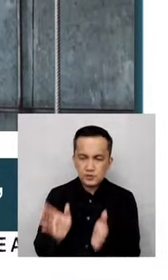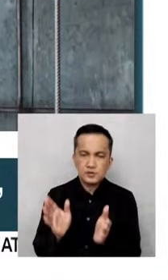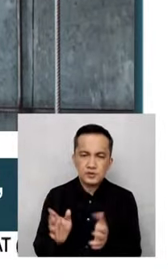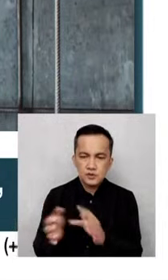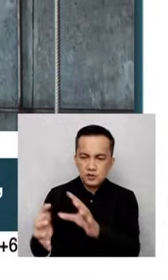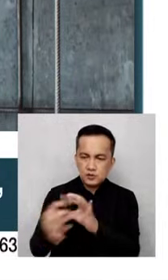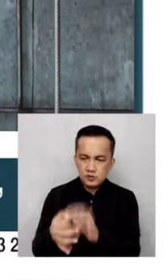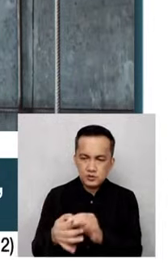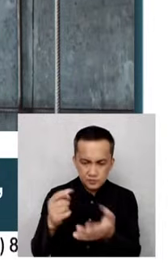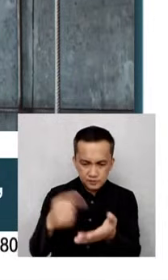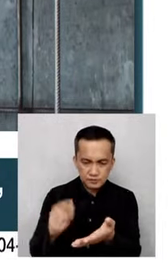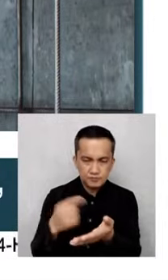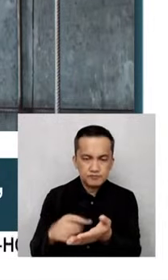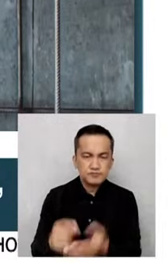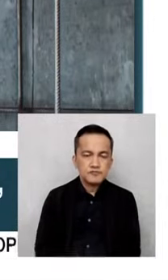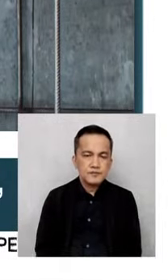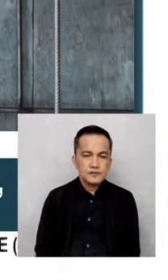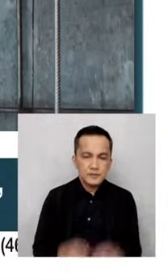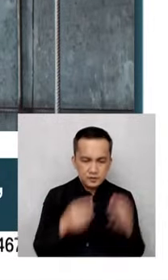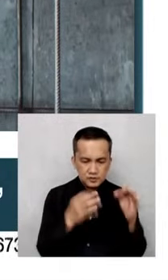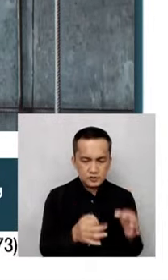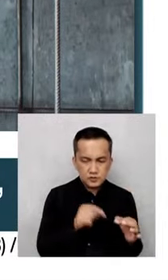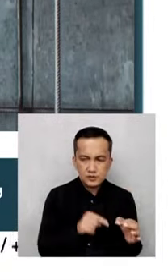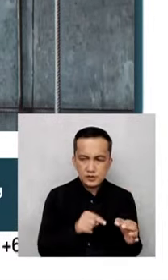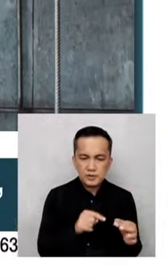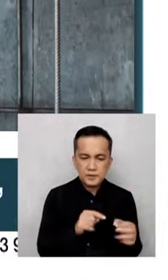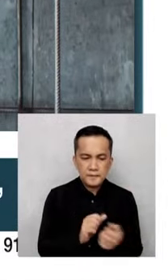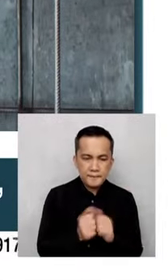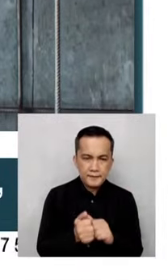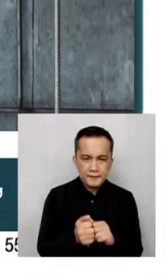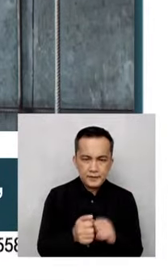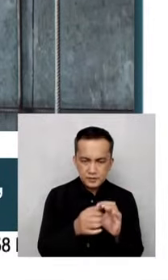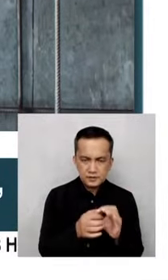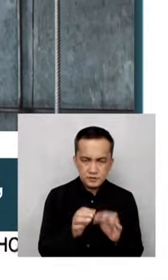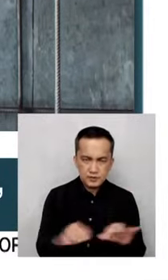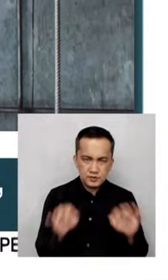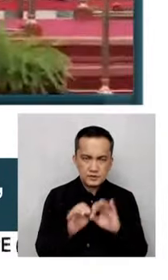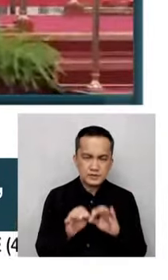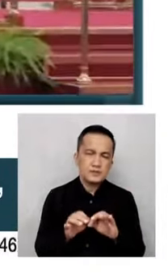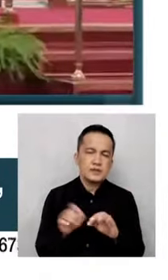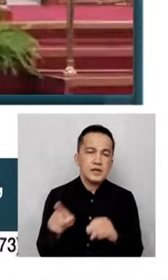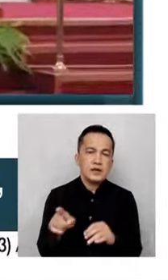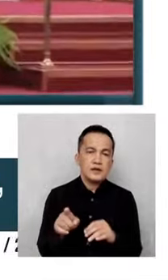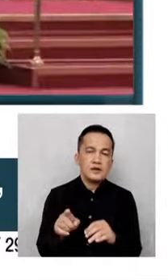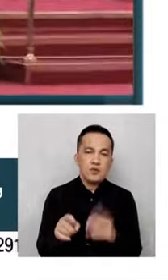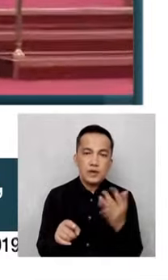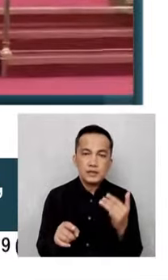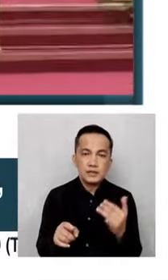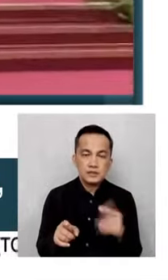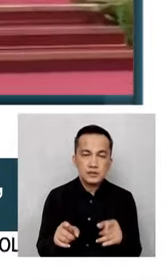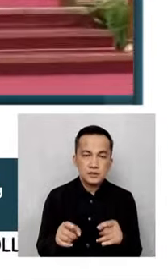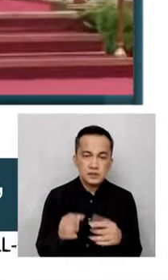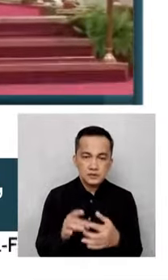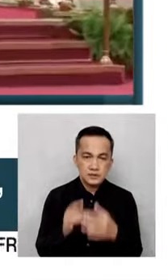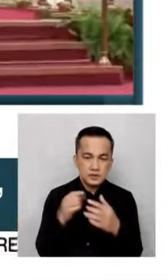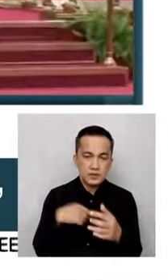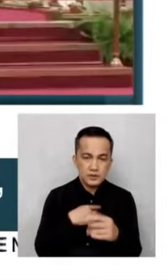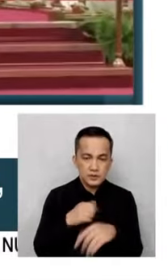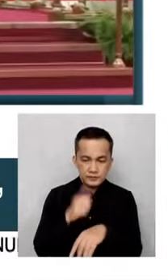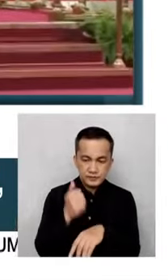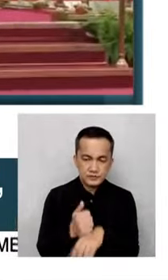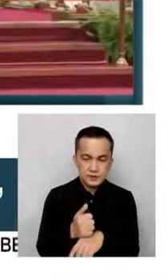exploration, this ruling becomes as relevant as ever, especially in our assertion that